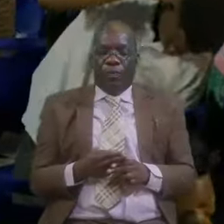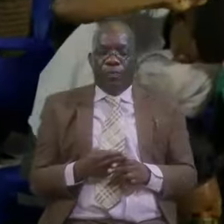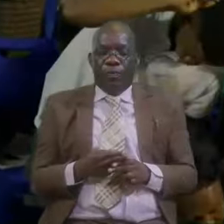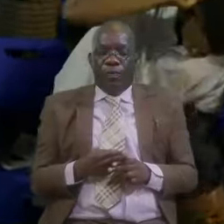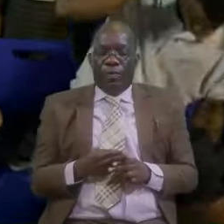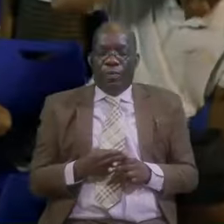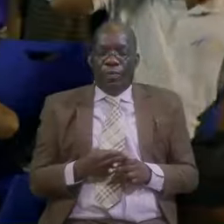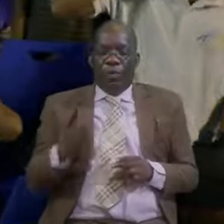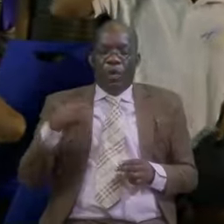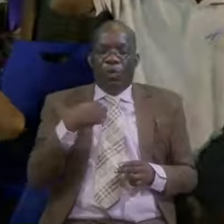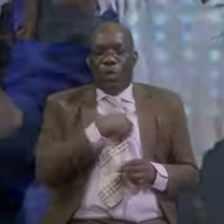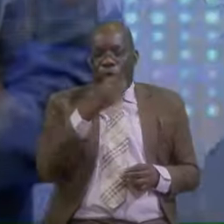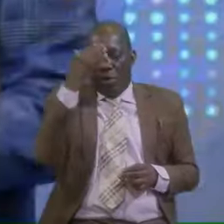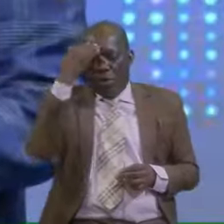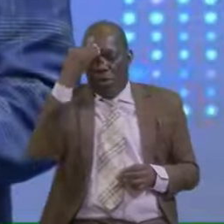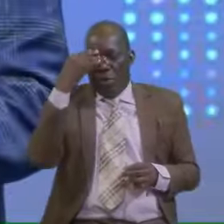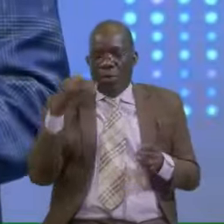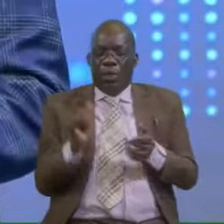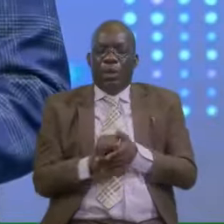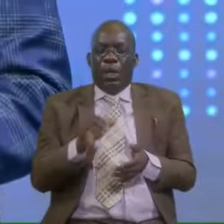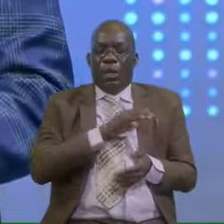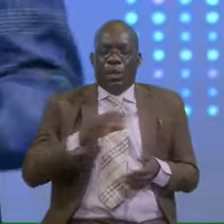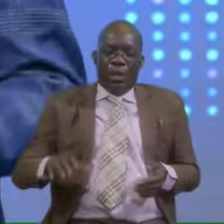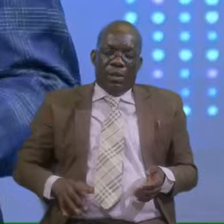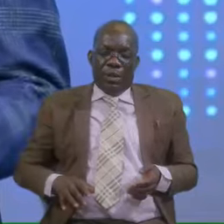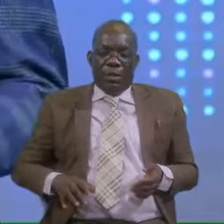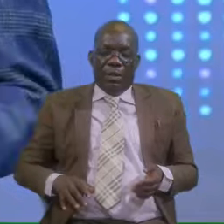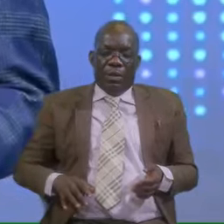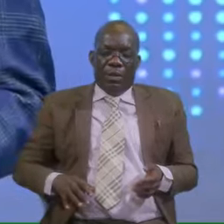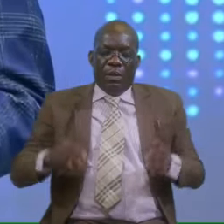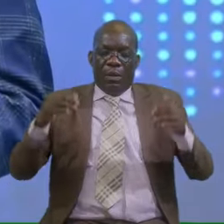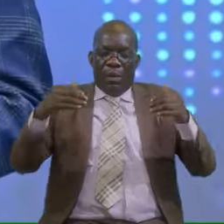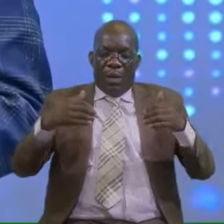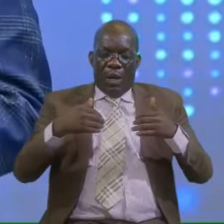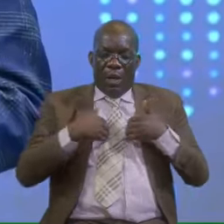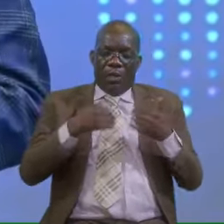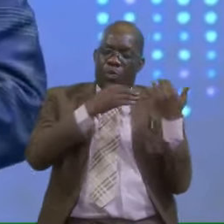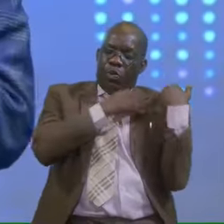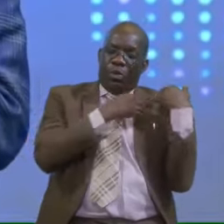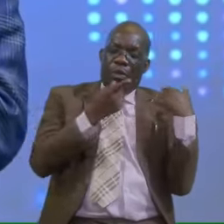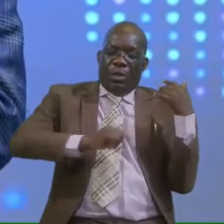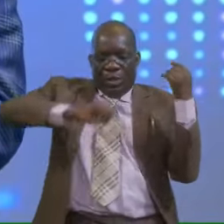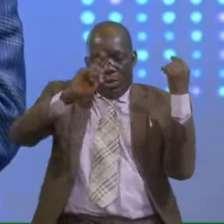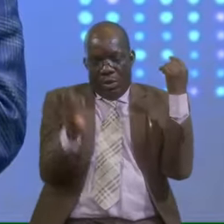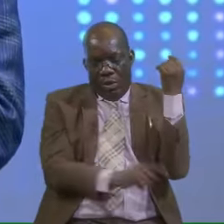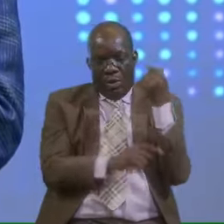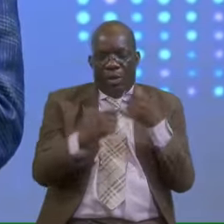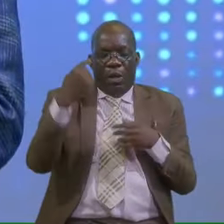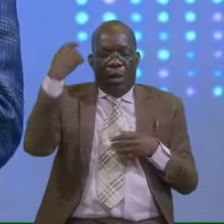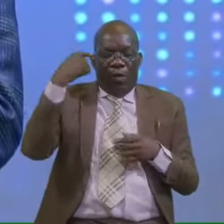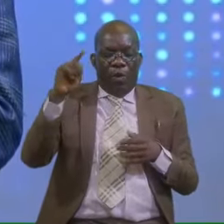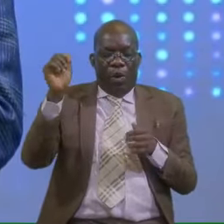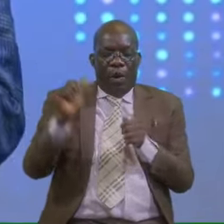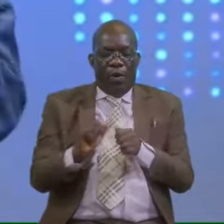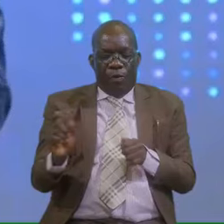we know that Christ has borne the stripe for everyone's